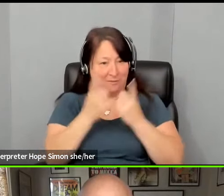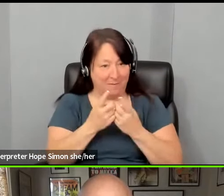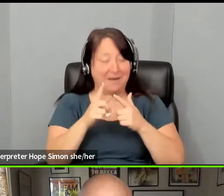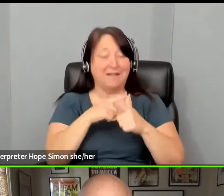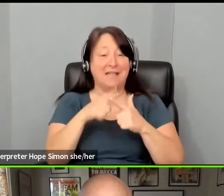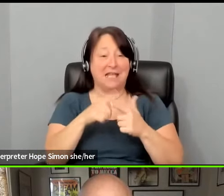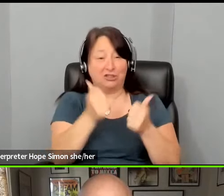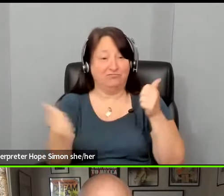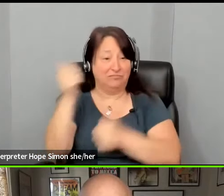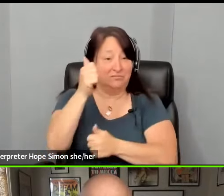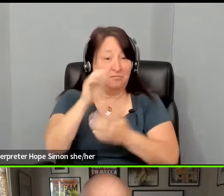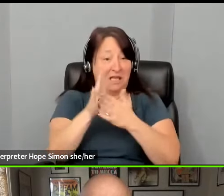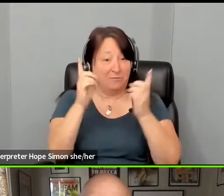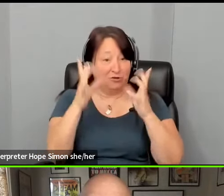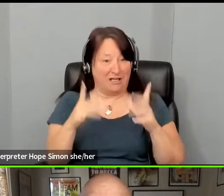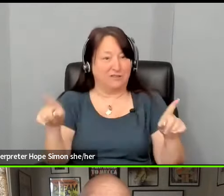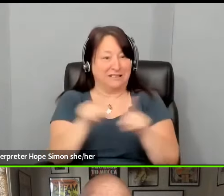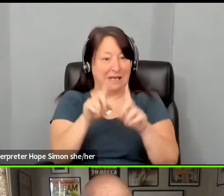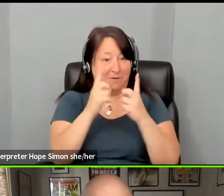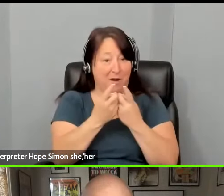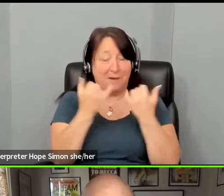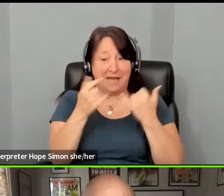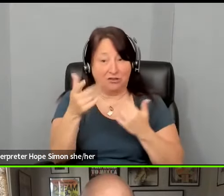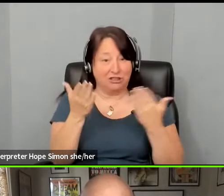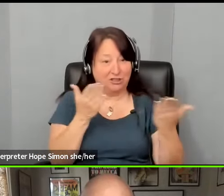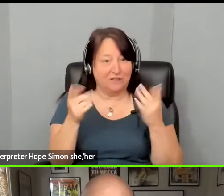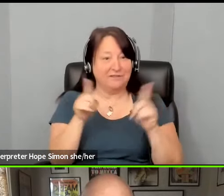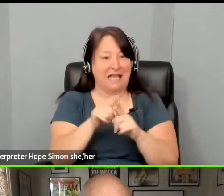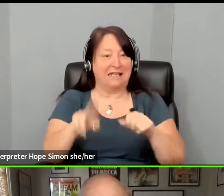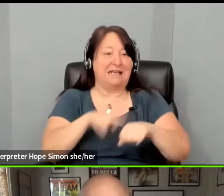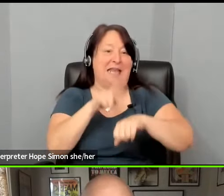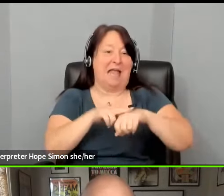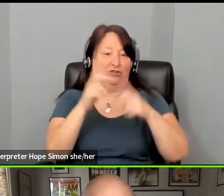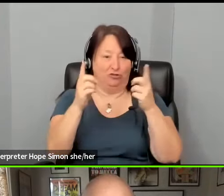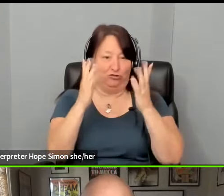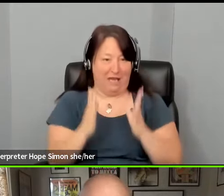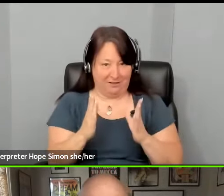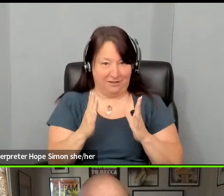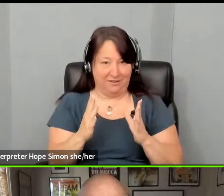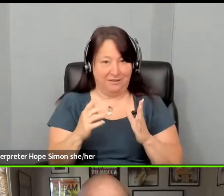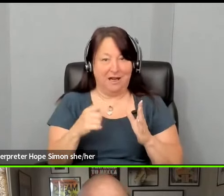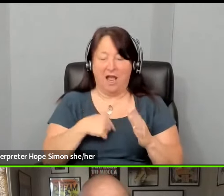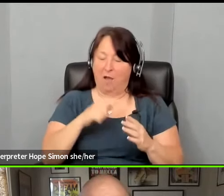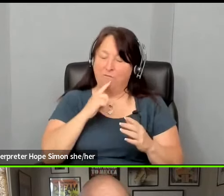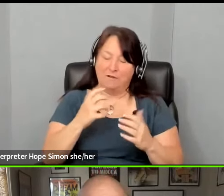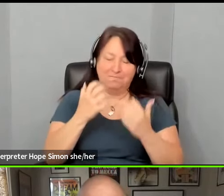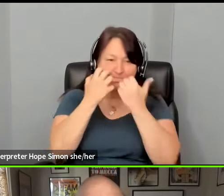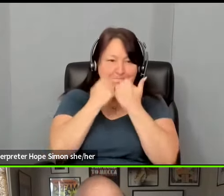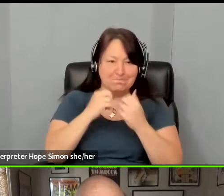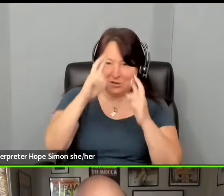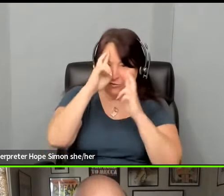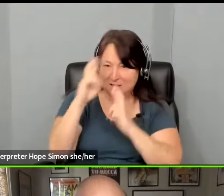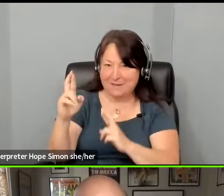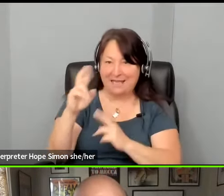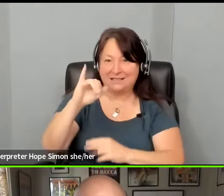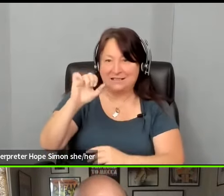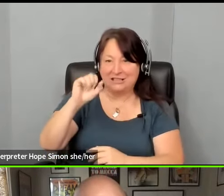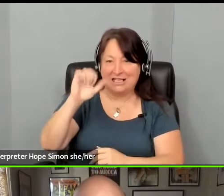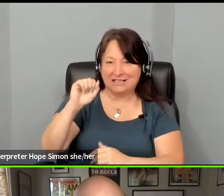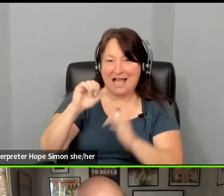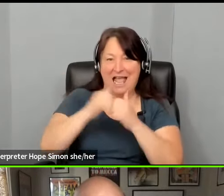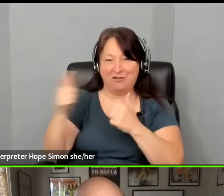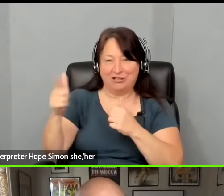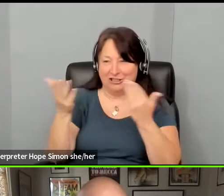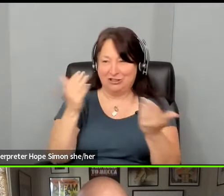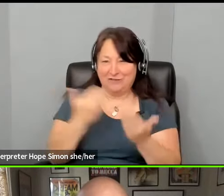director in the same department, and now serves as National Director. I have a deep admiration and respect for Jessica and how she serves our